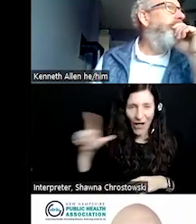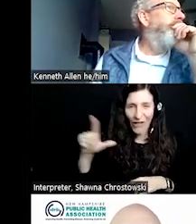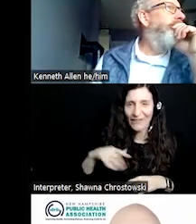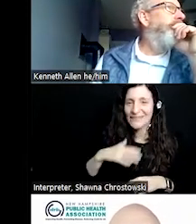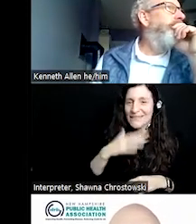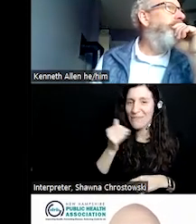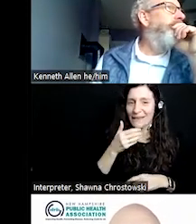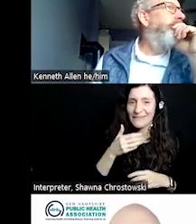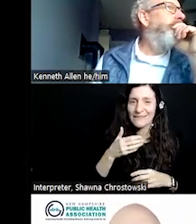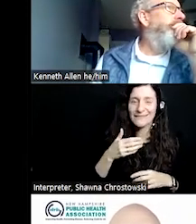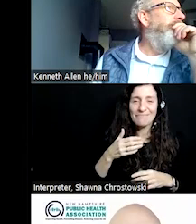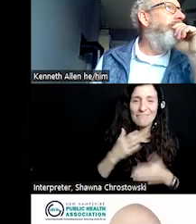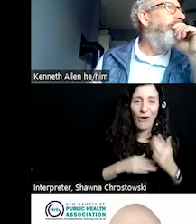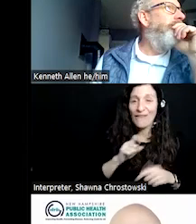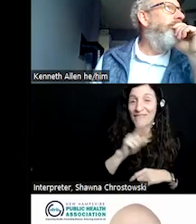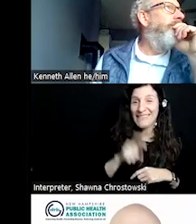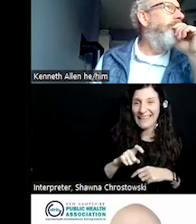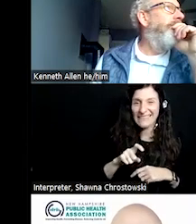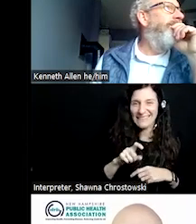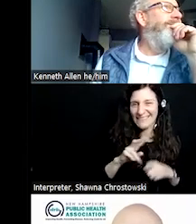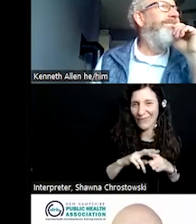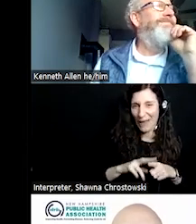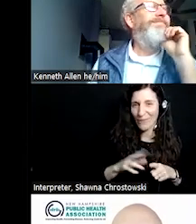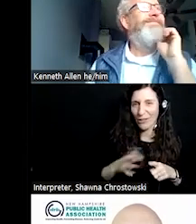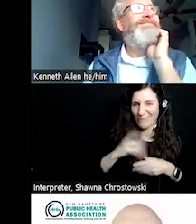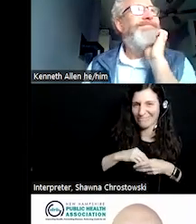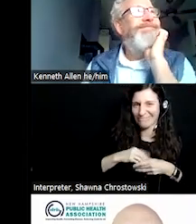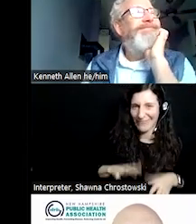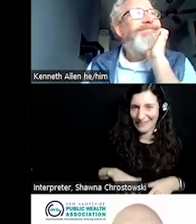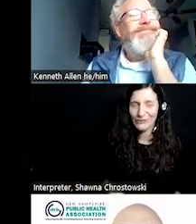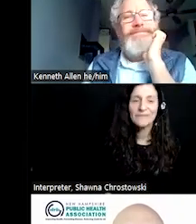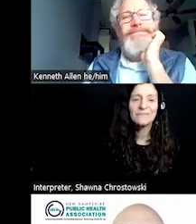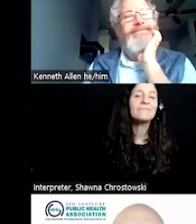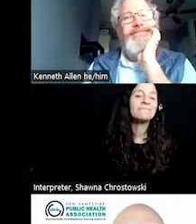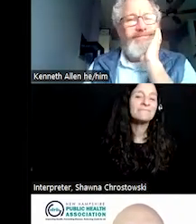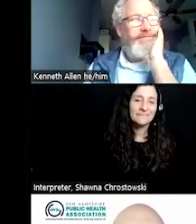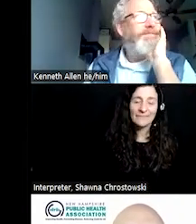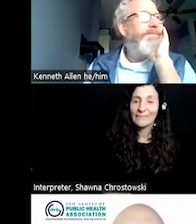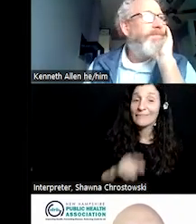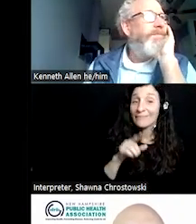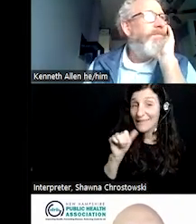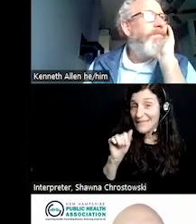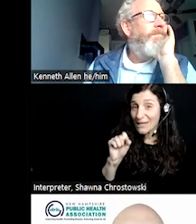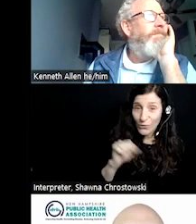Texas vernacular that I think I have. But San Antonio is a majority minority city with